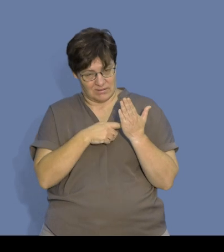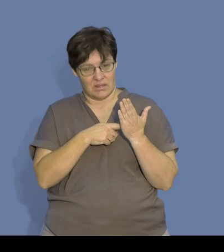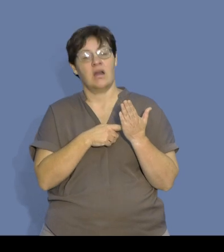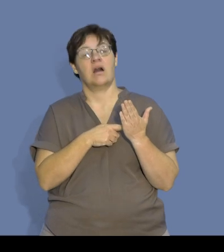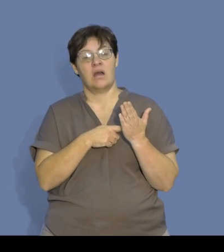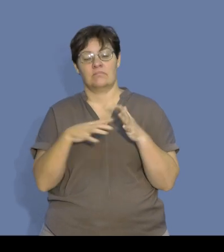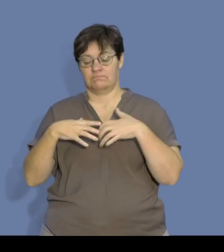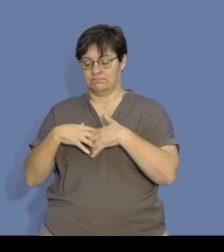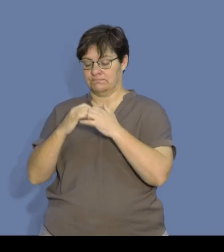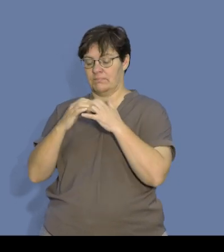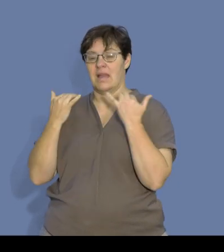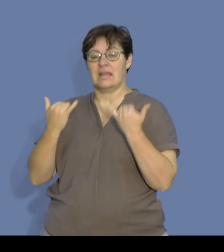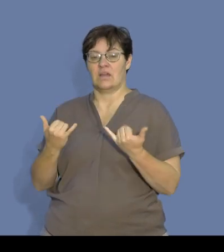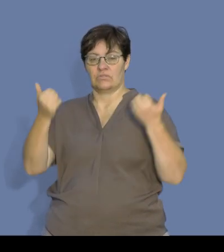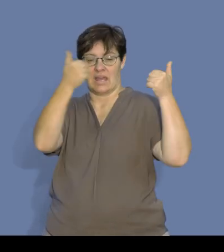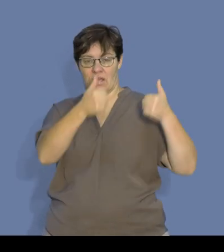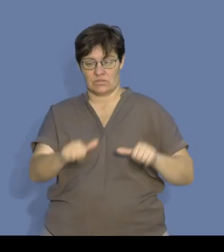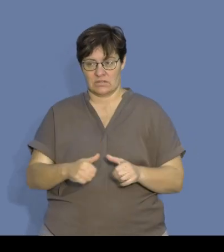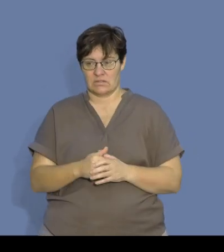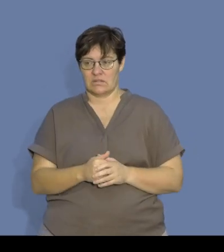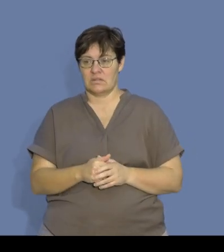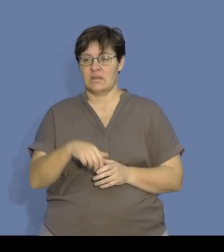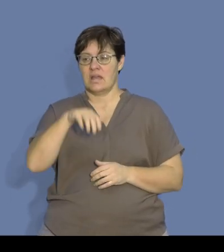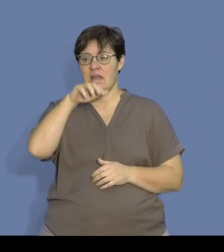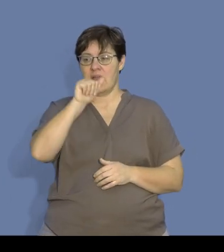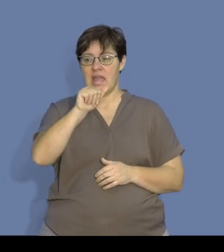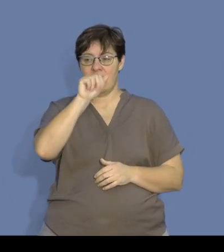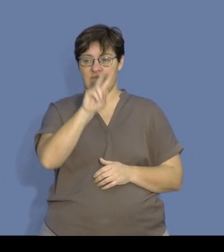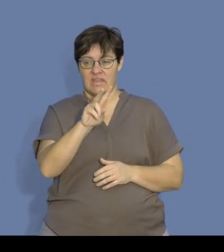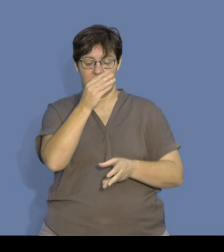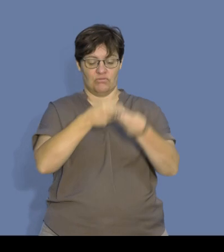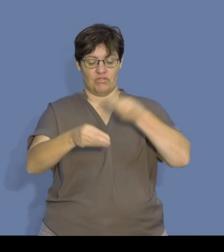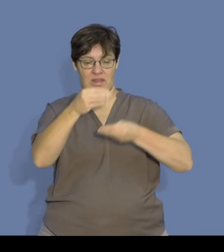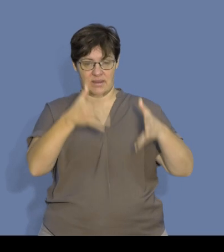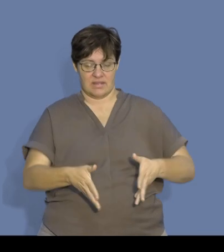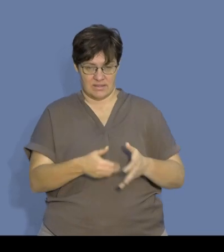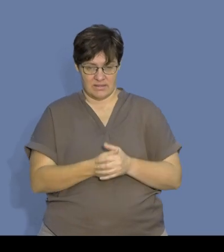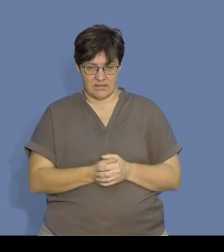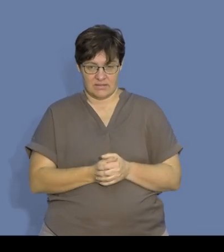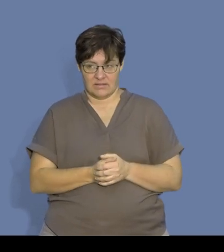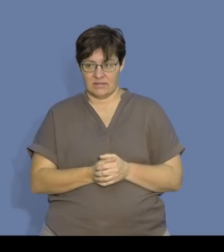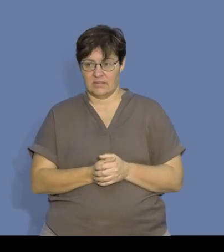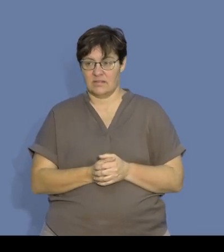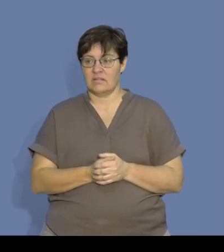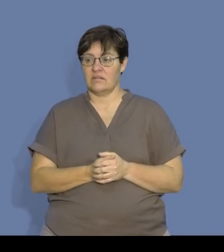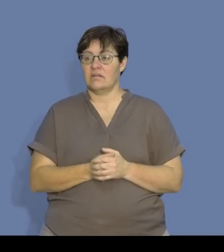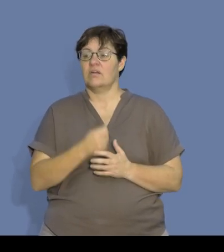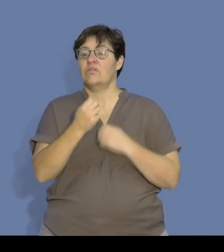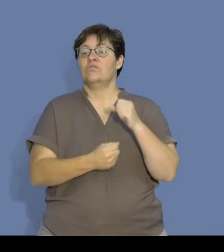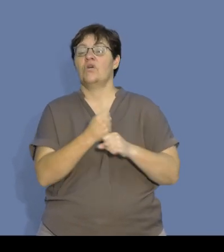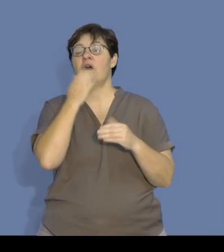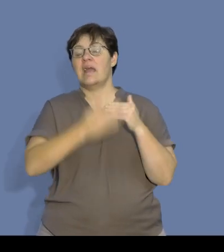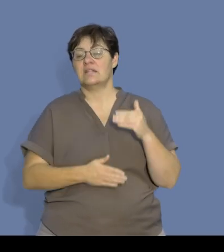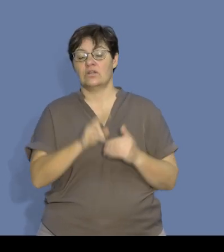draw up the current accounts of AV Traders, so that's the name of our business, for the year